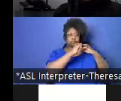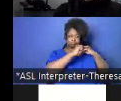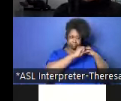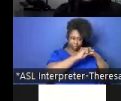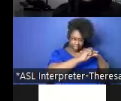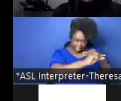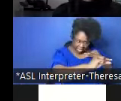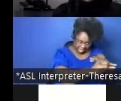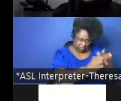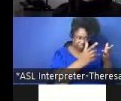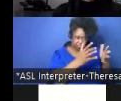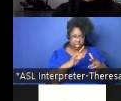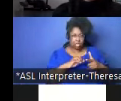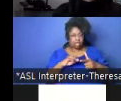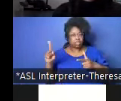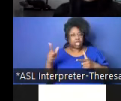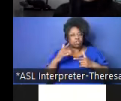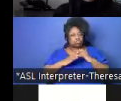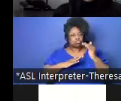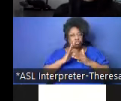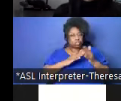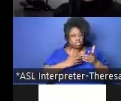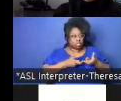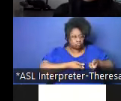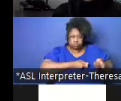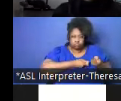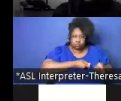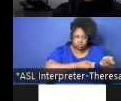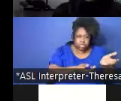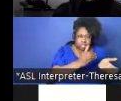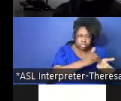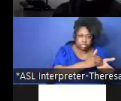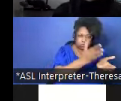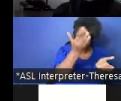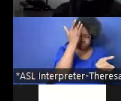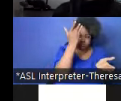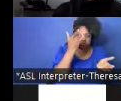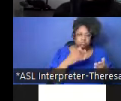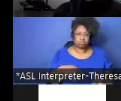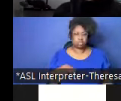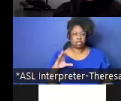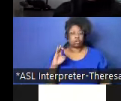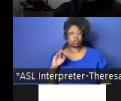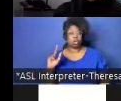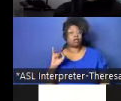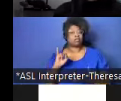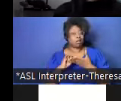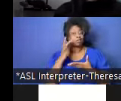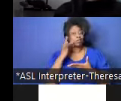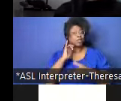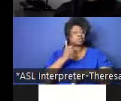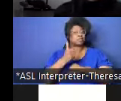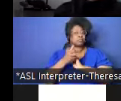problem. Oh, yeah. Yeah. That's why New York City went to the 5 years no touch.